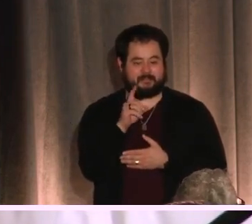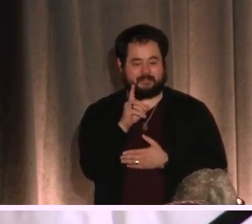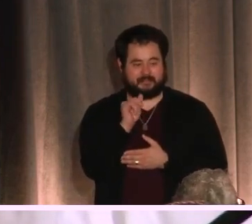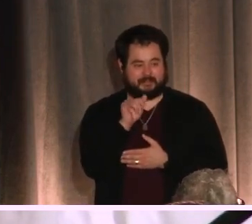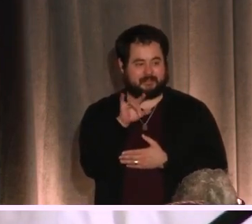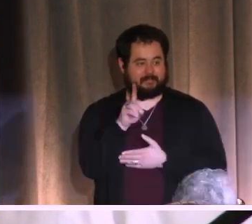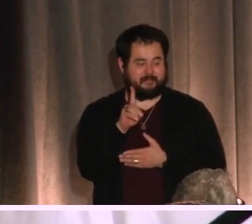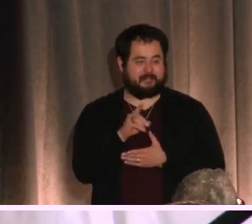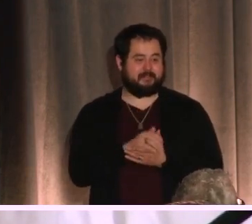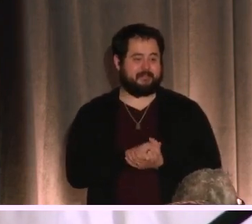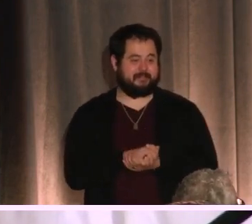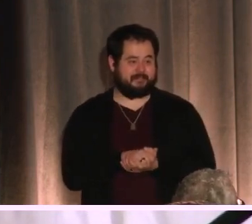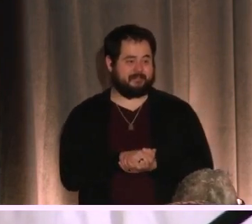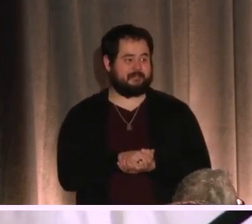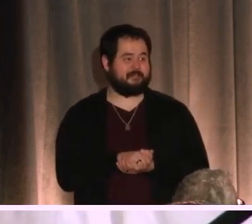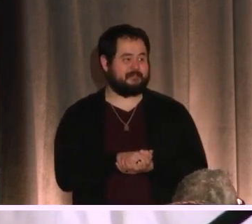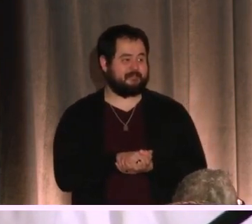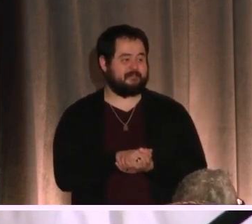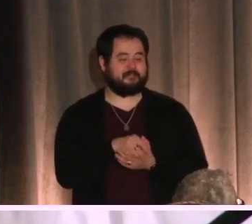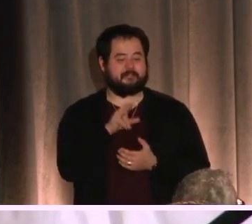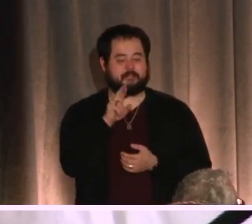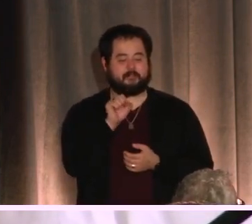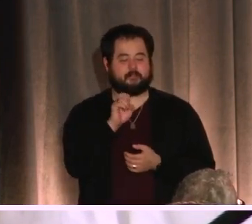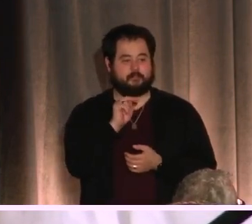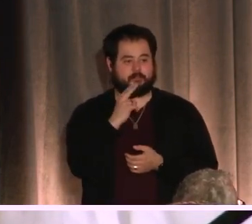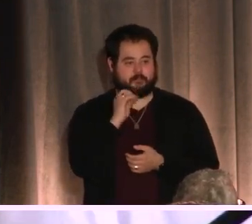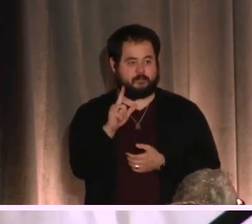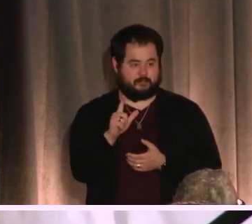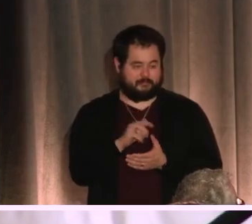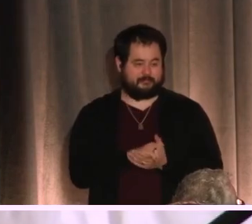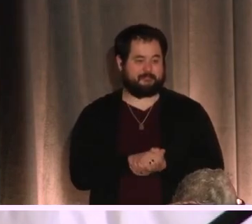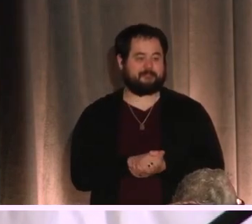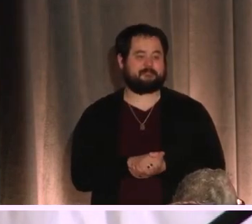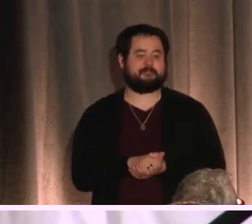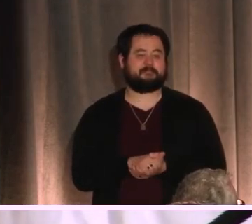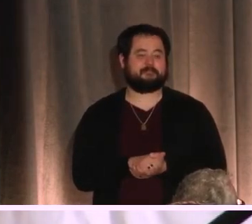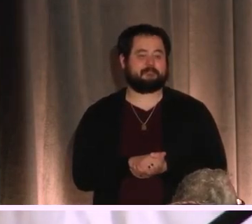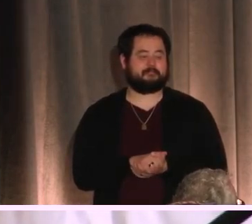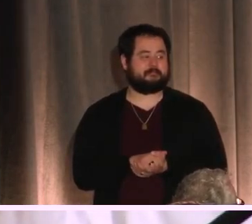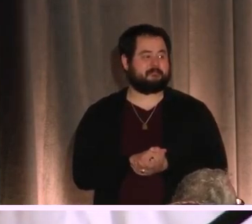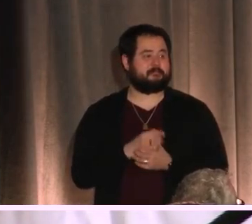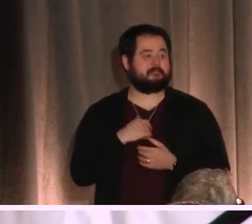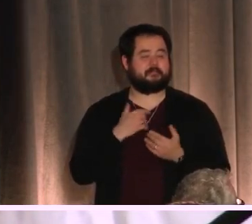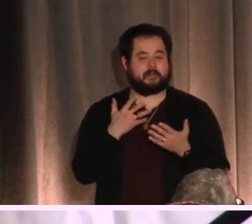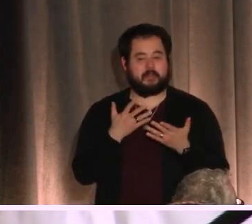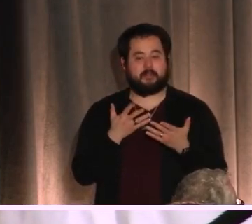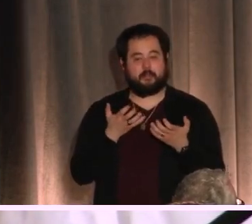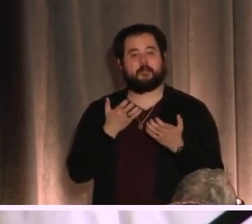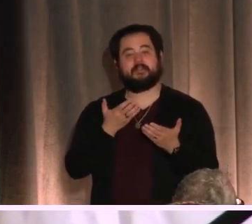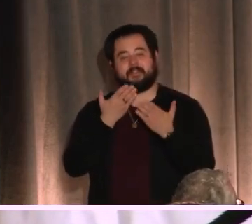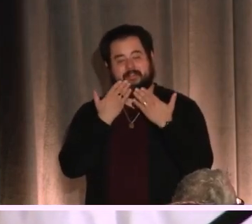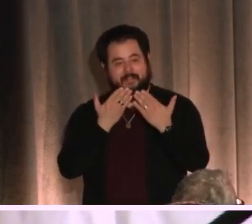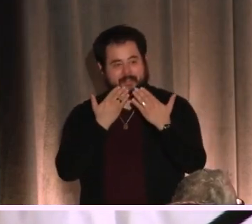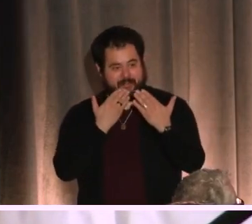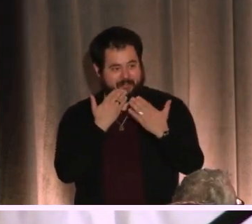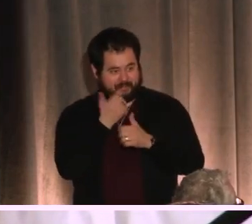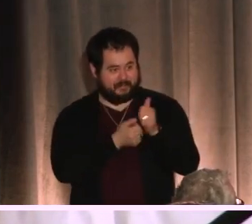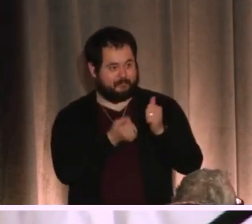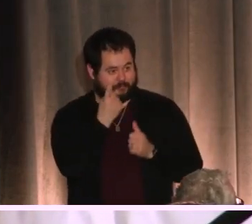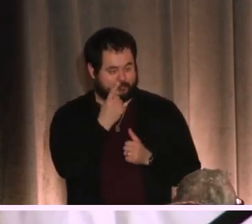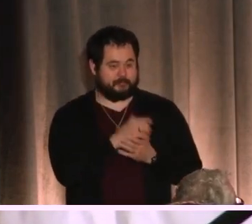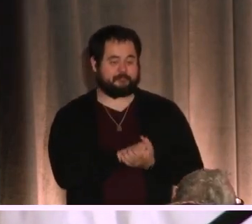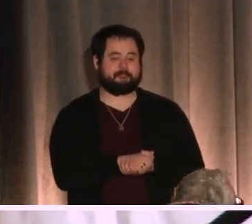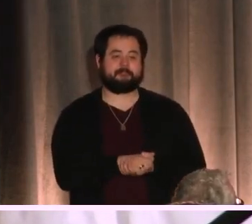David David Rosenthal. Rosenthal. I want to thank everyone I want to thank